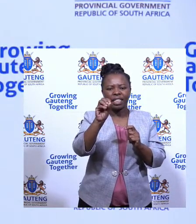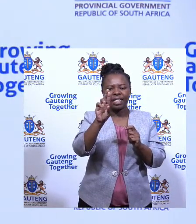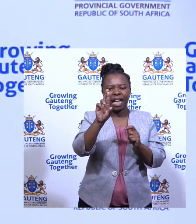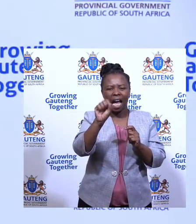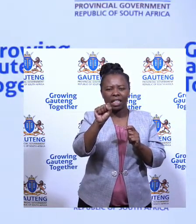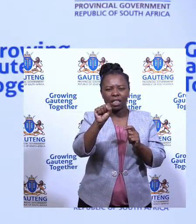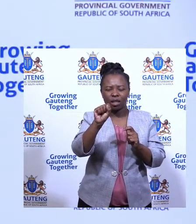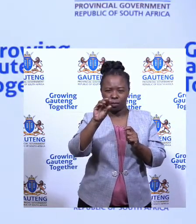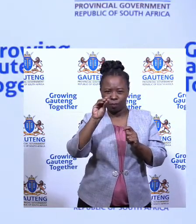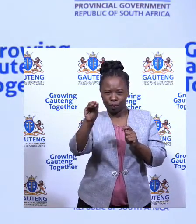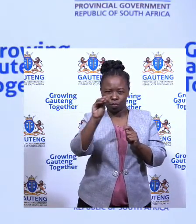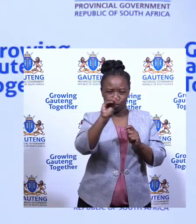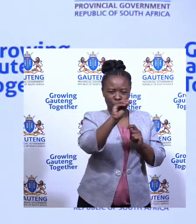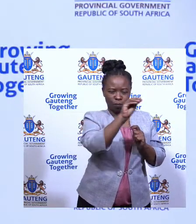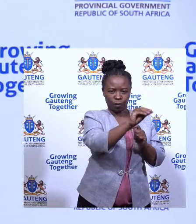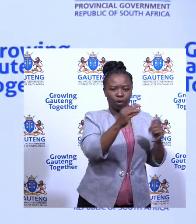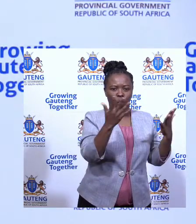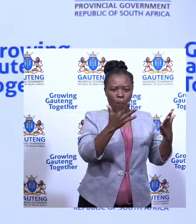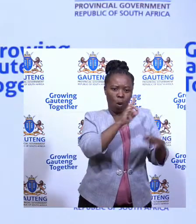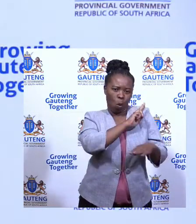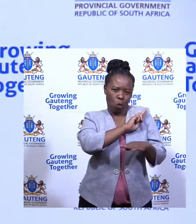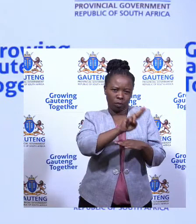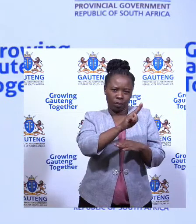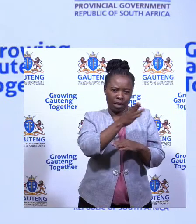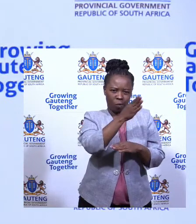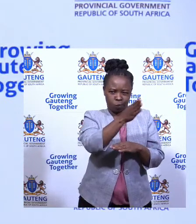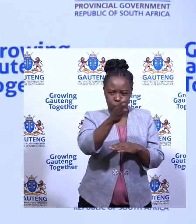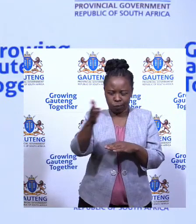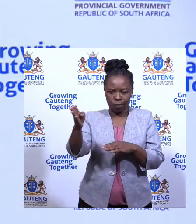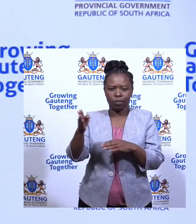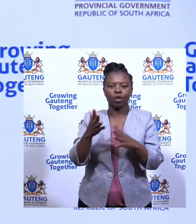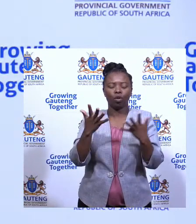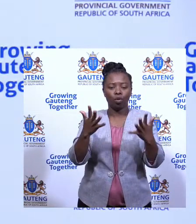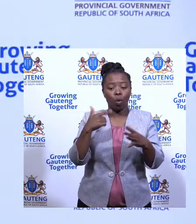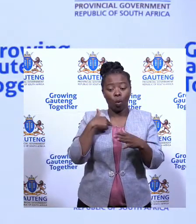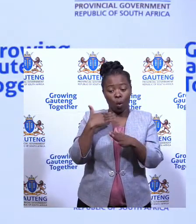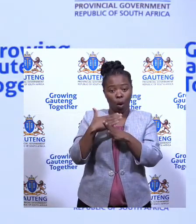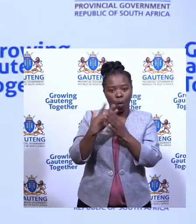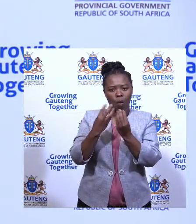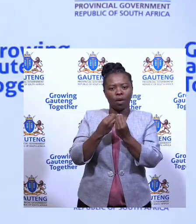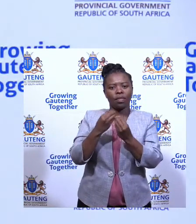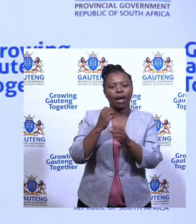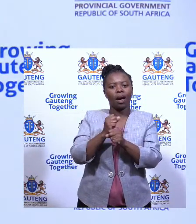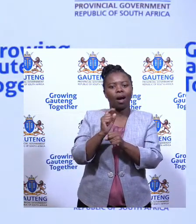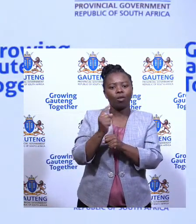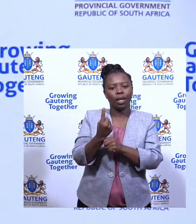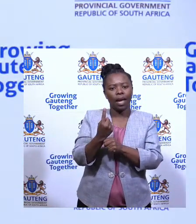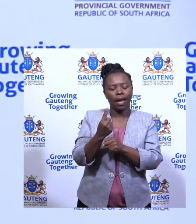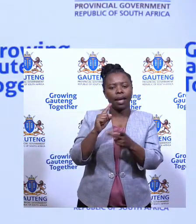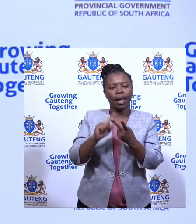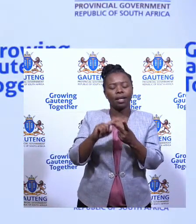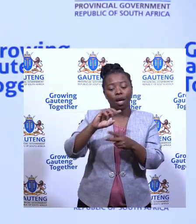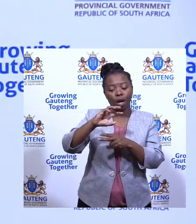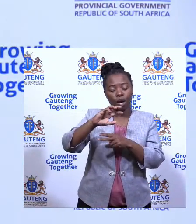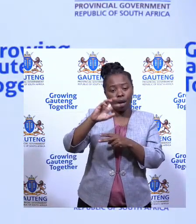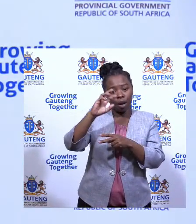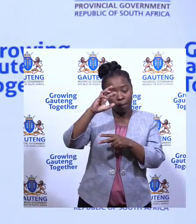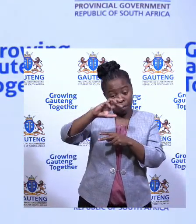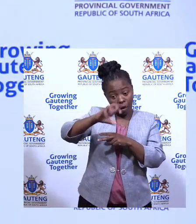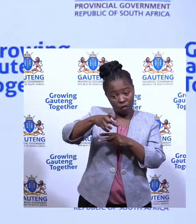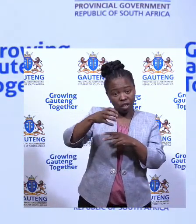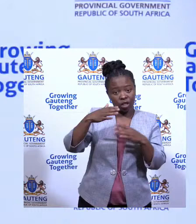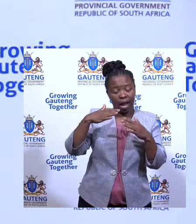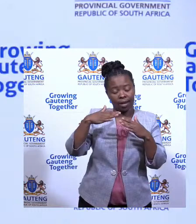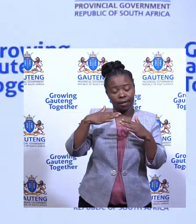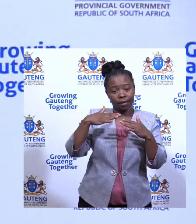with an integrated approach. We are working very closely with Gauteng DID, as well as with Provincial Department of Health, as well